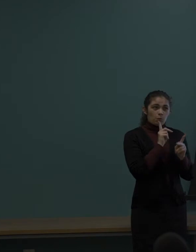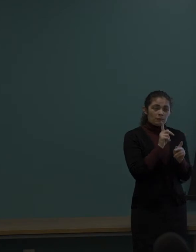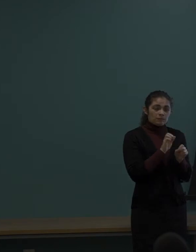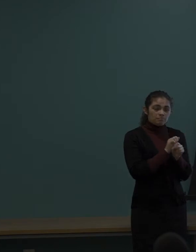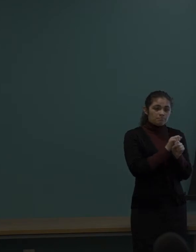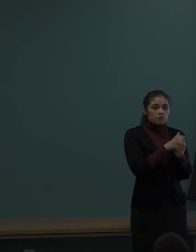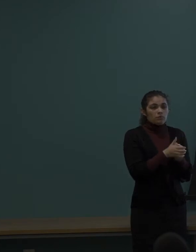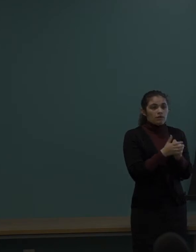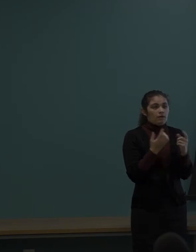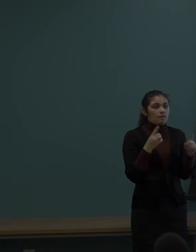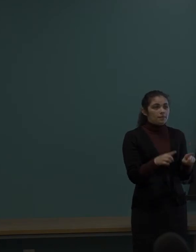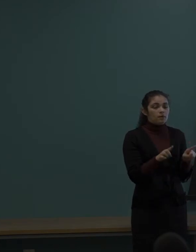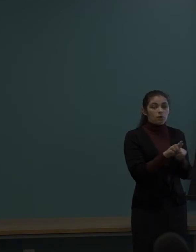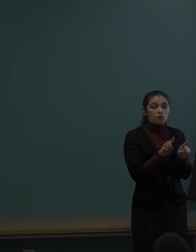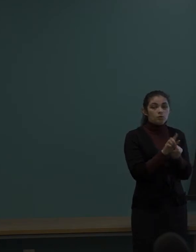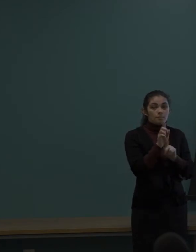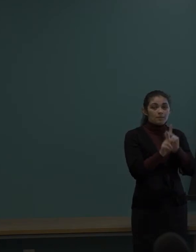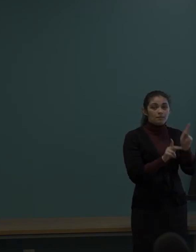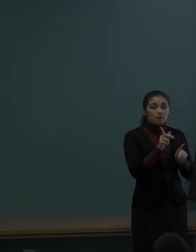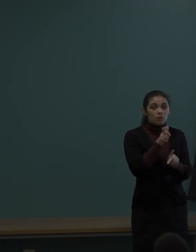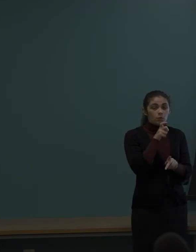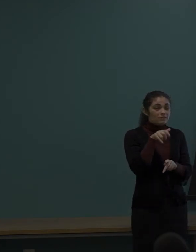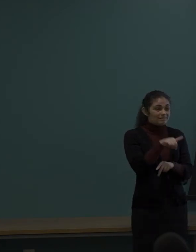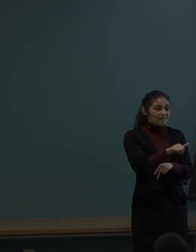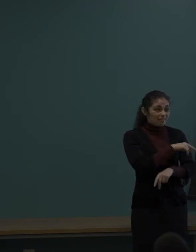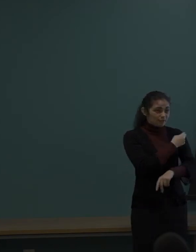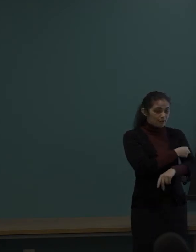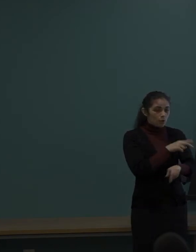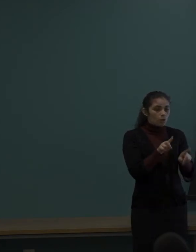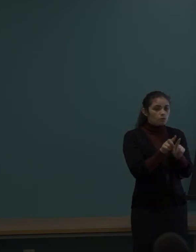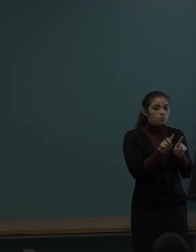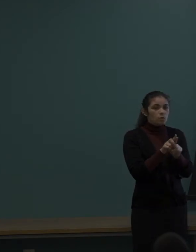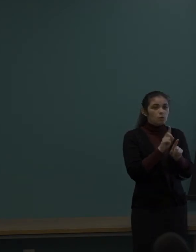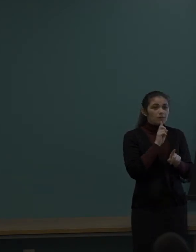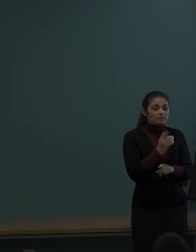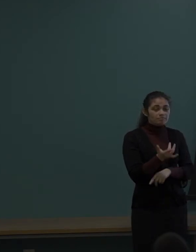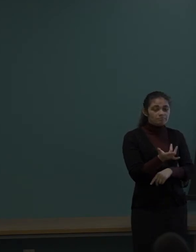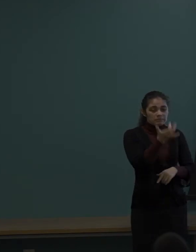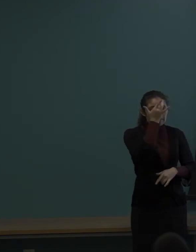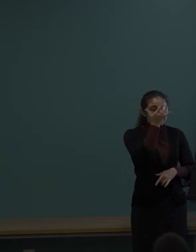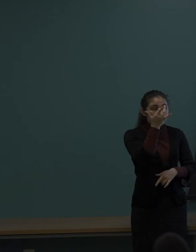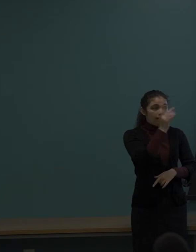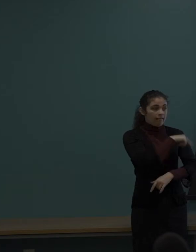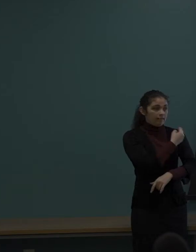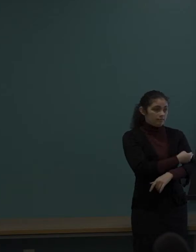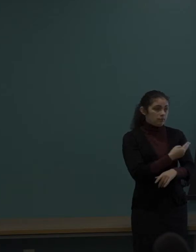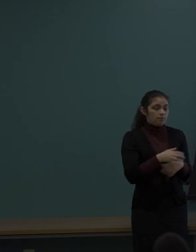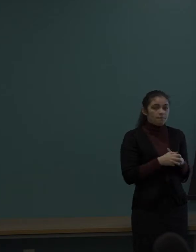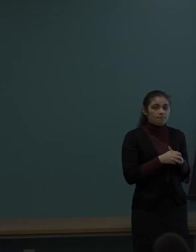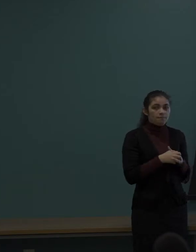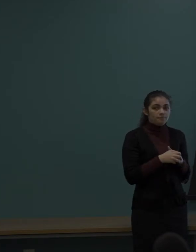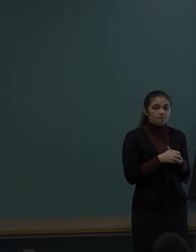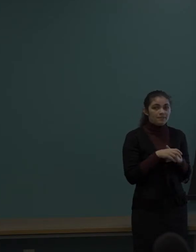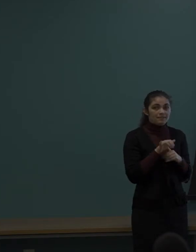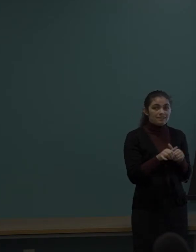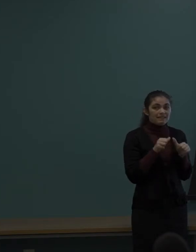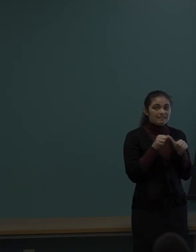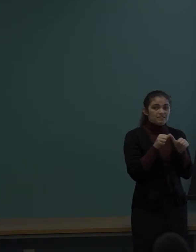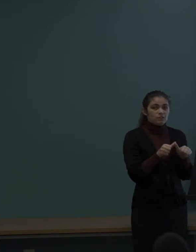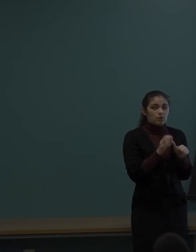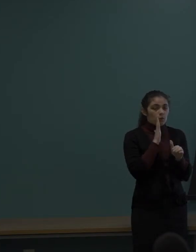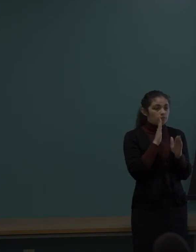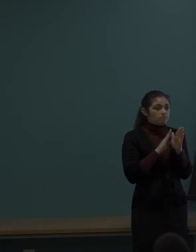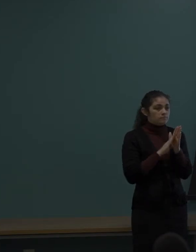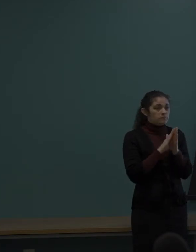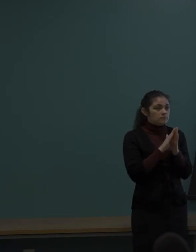see roll in and the number of patients who are in the hospital and very severely ill in the hospital. So as this continues to evolve, I